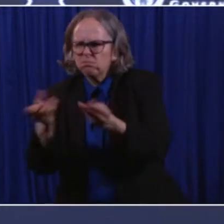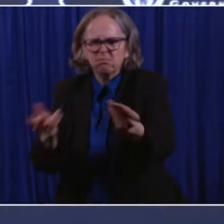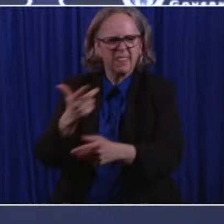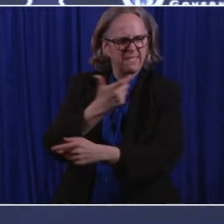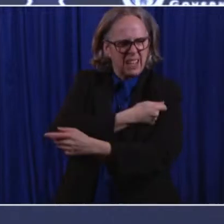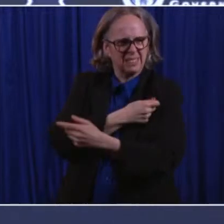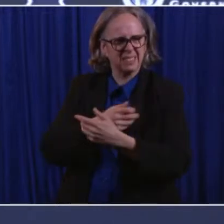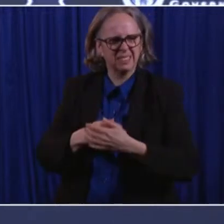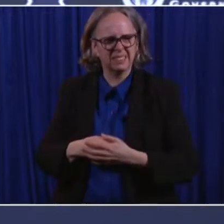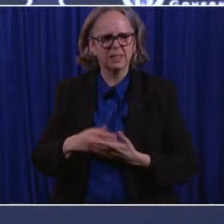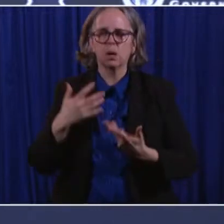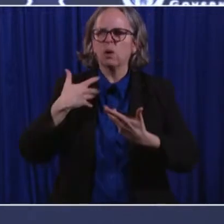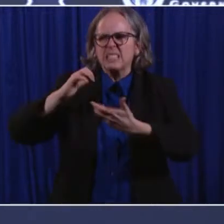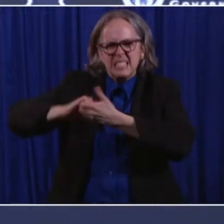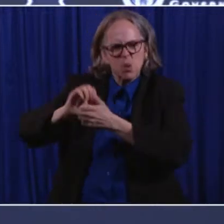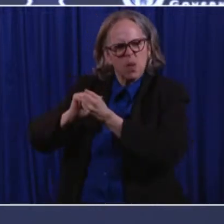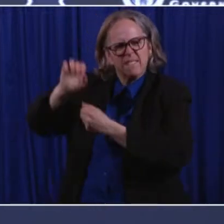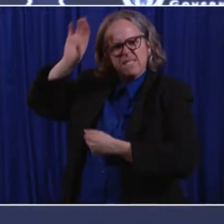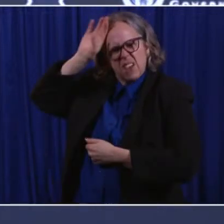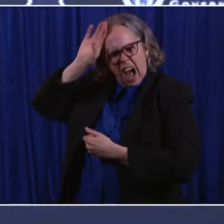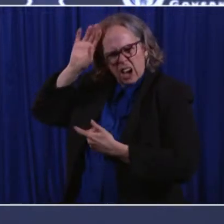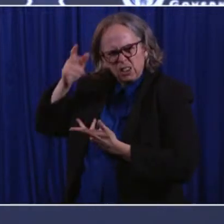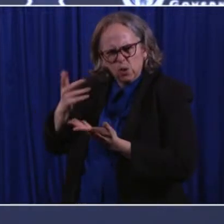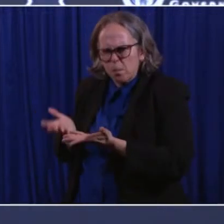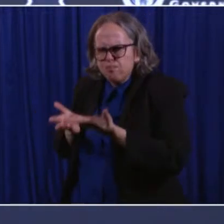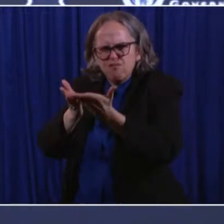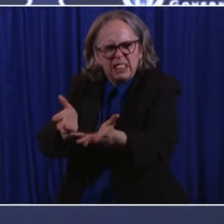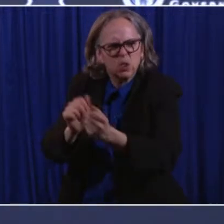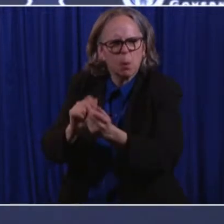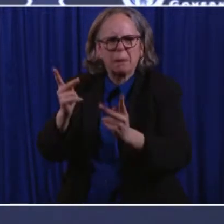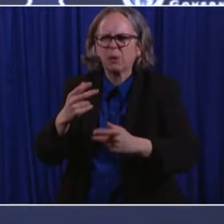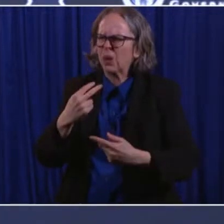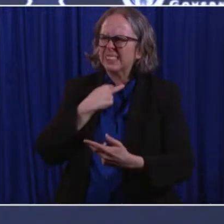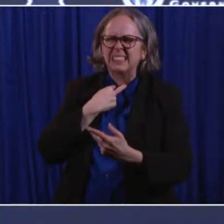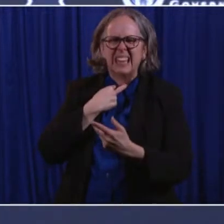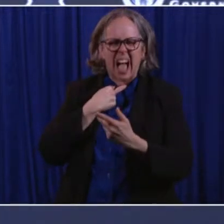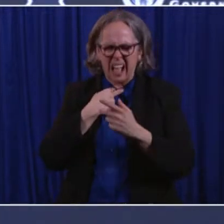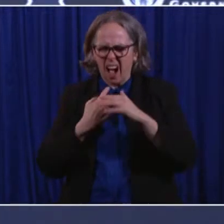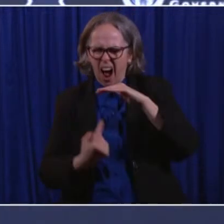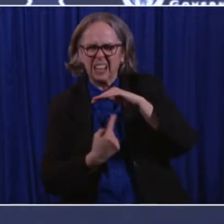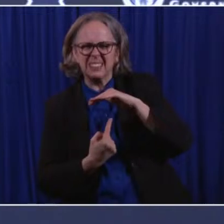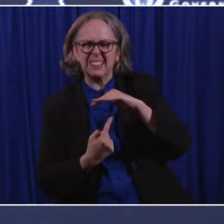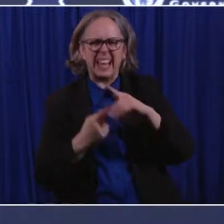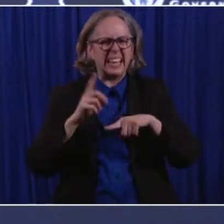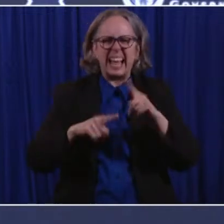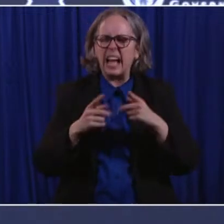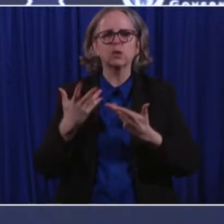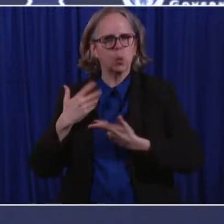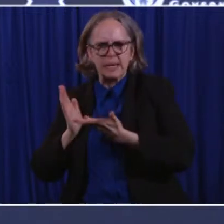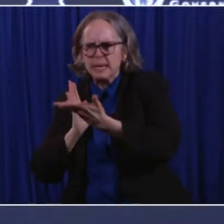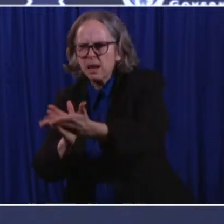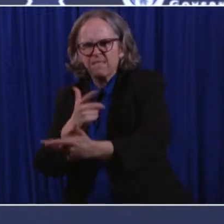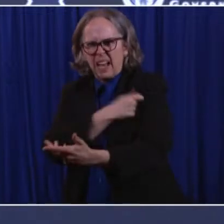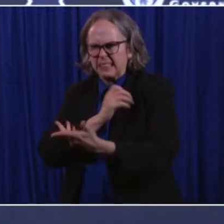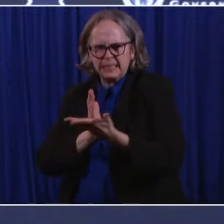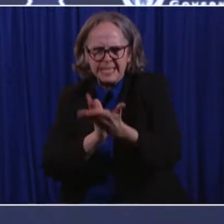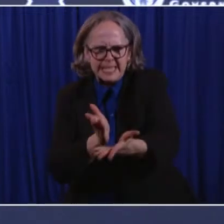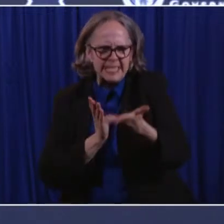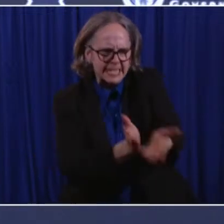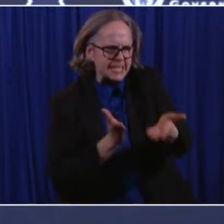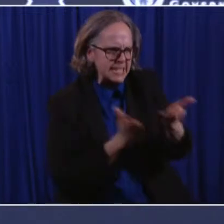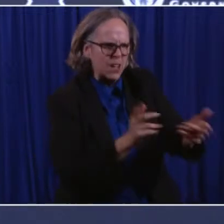Ohioans here in Hamilton County. Several partners in the Cincinnati area continue to make impressive efforts to